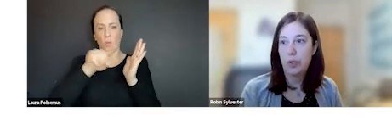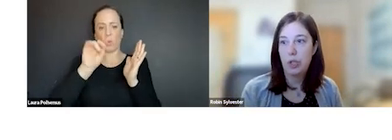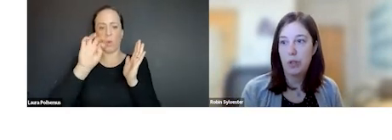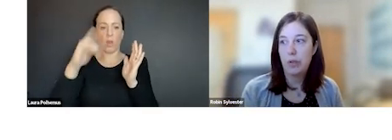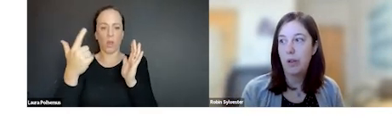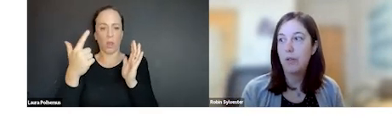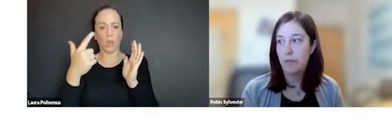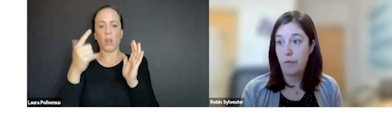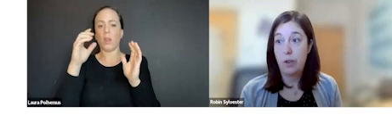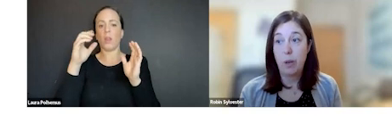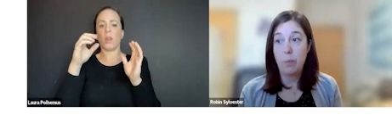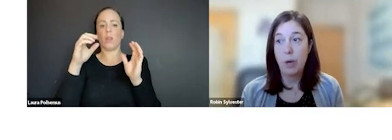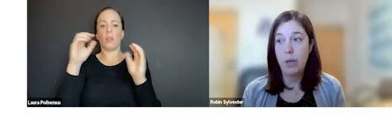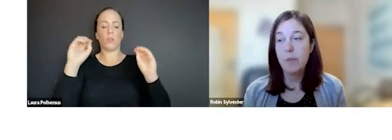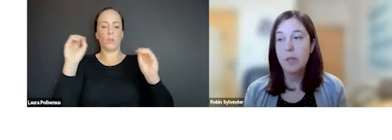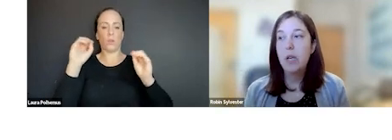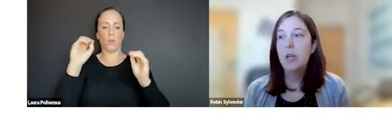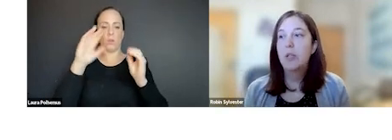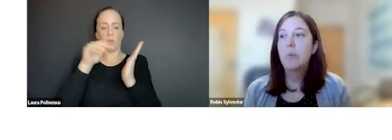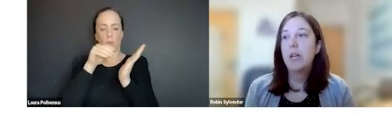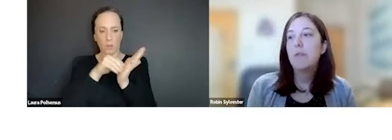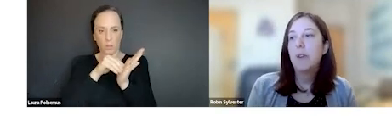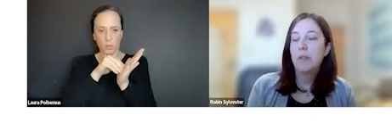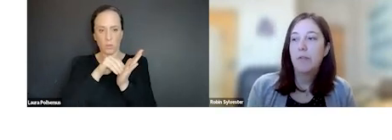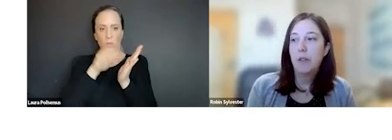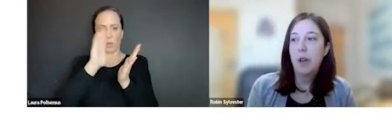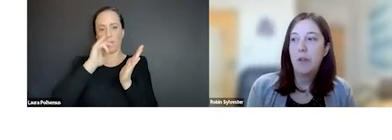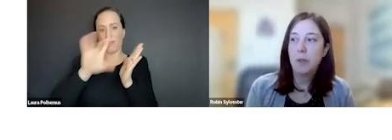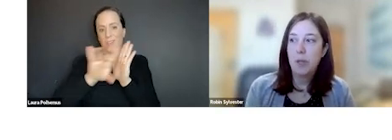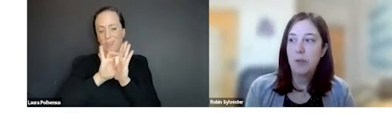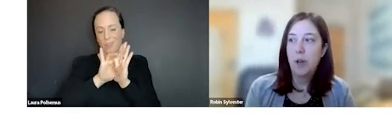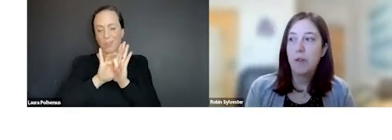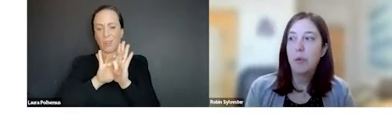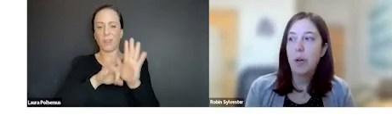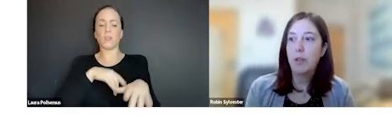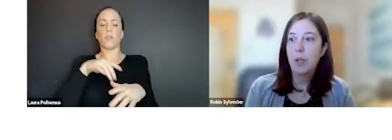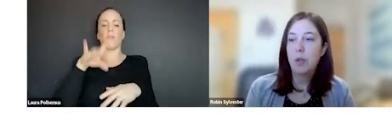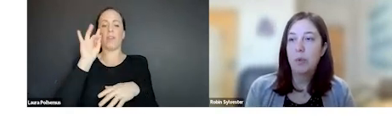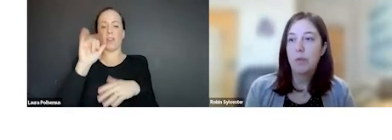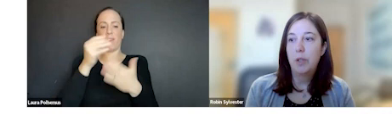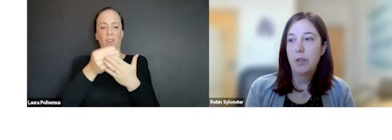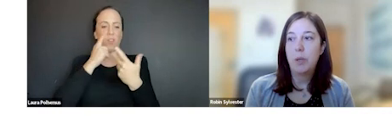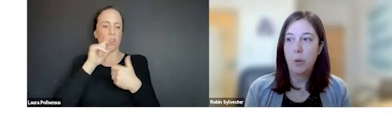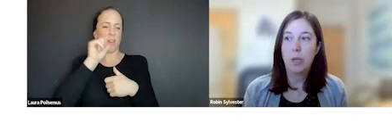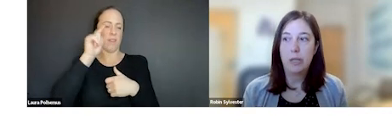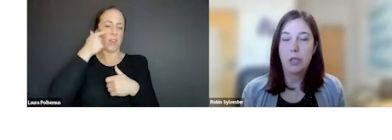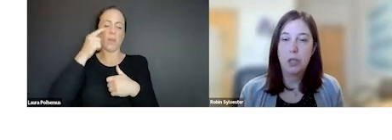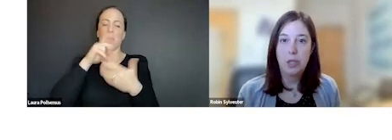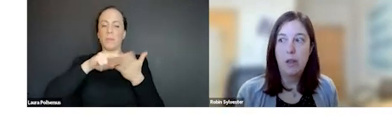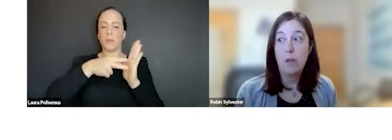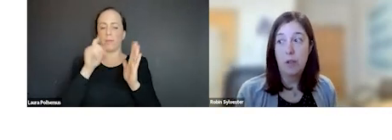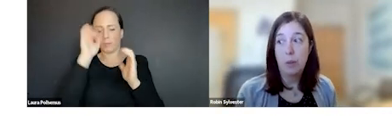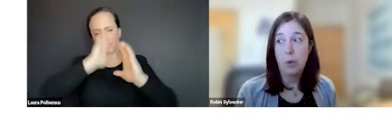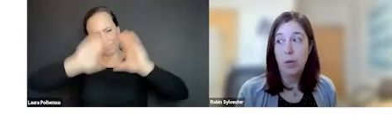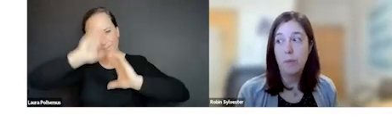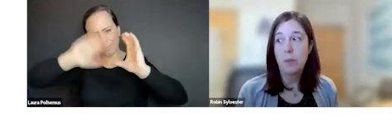source for searching the grant programs. So obtaining funding from non-federal sponsors often requires a good bit of research about the organizations